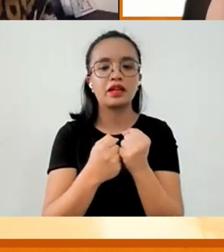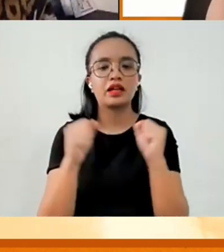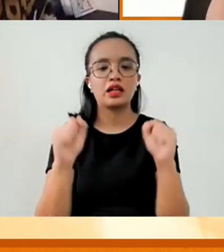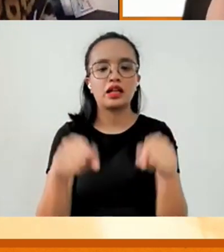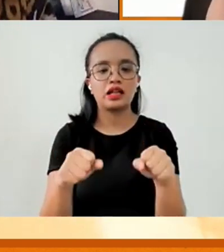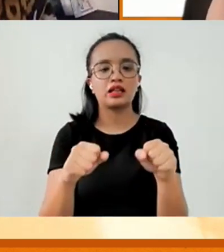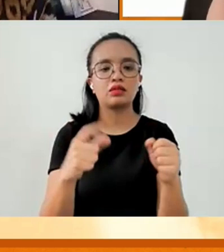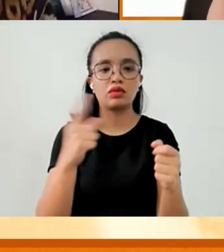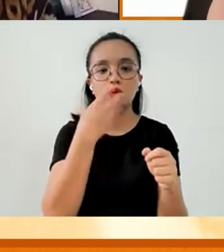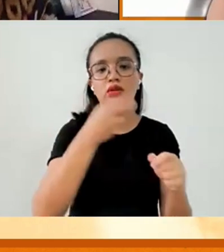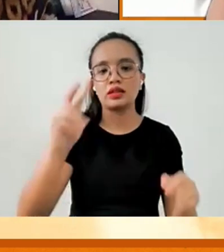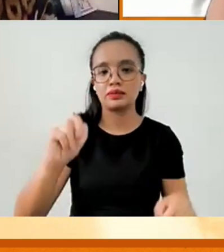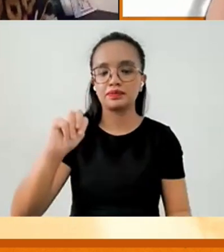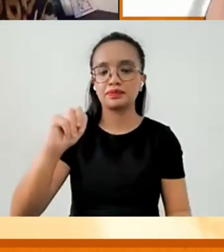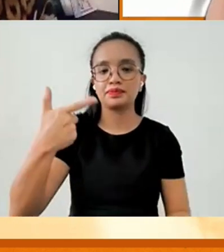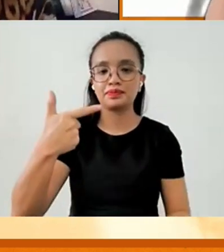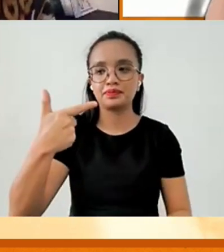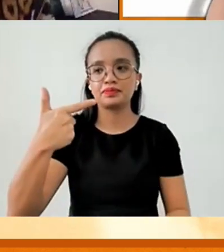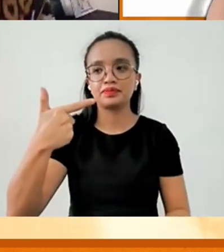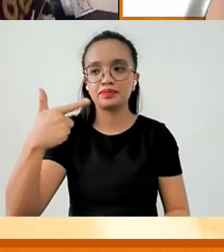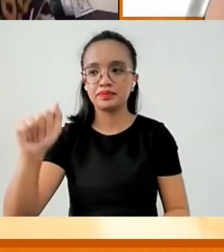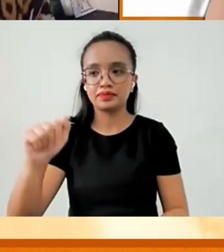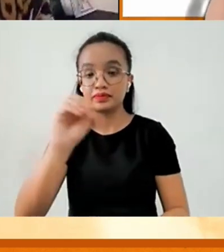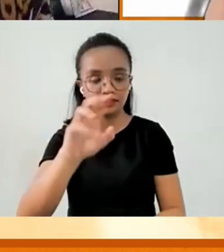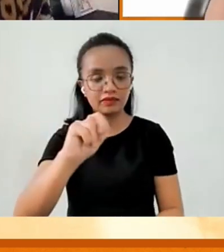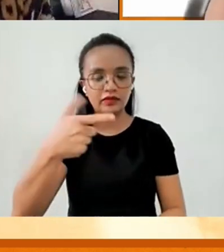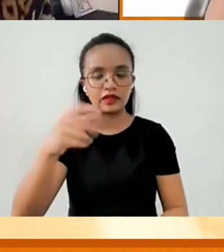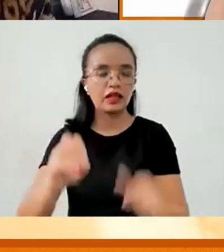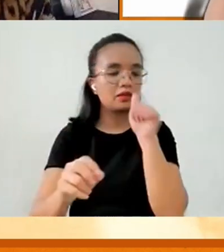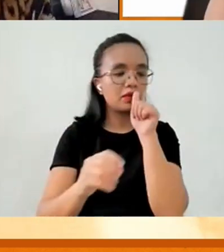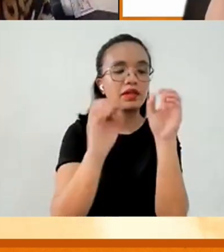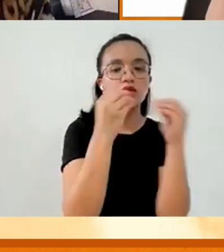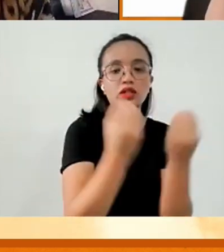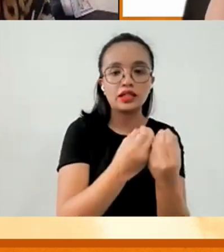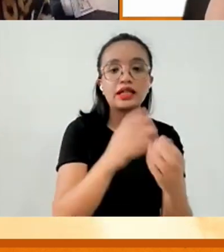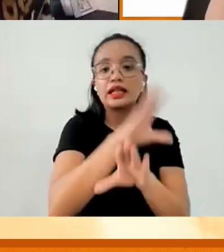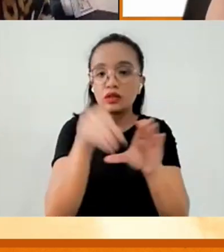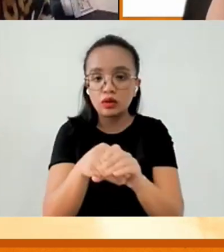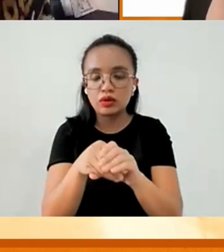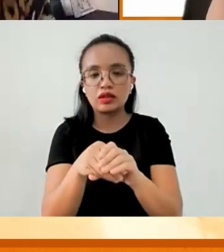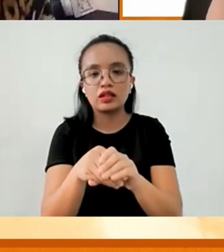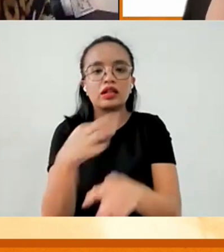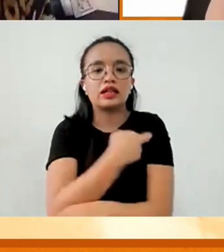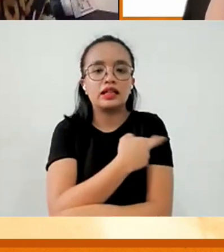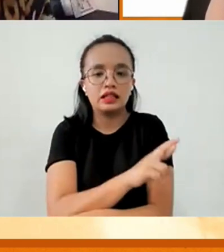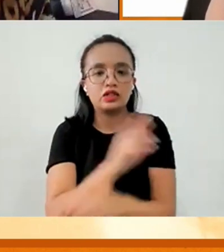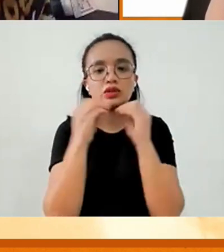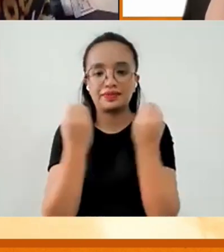by non-government organizations and private organizations, including faith-based organizations